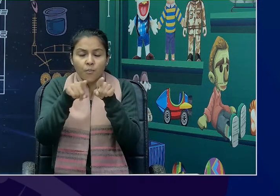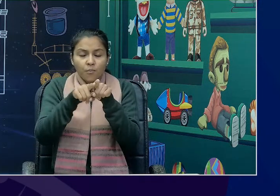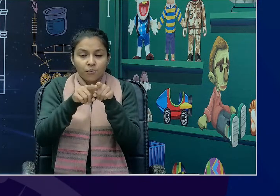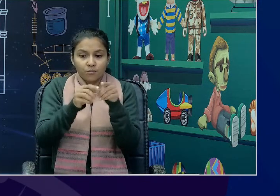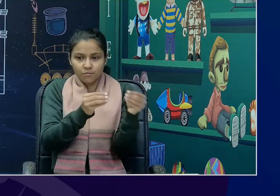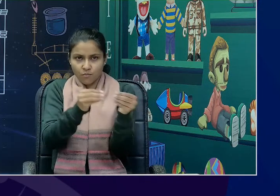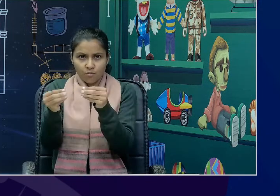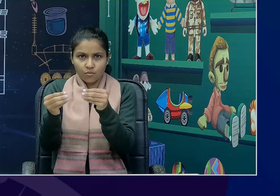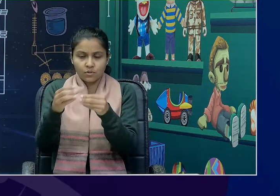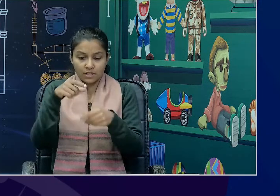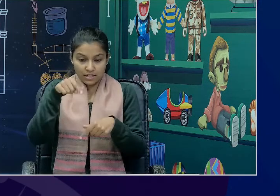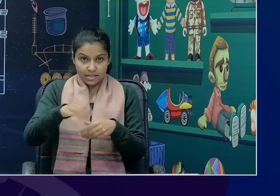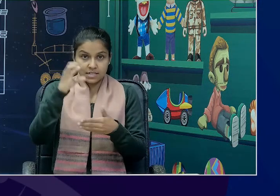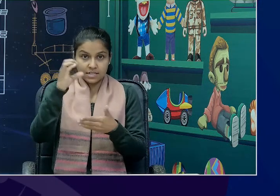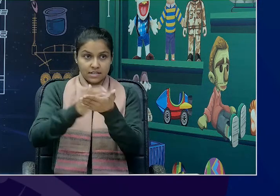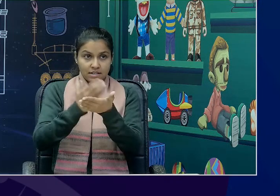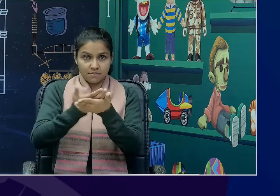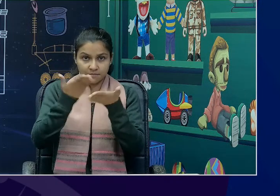chapter.